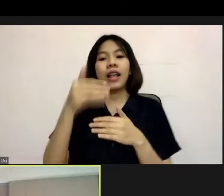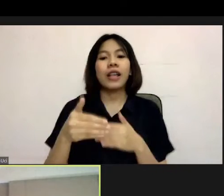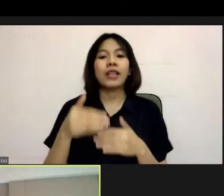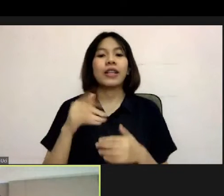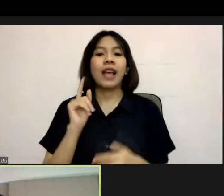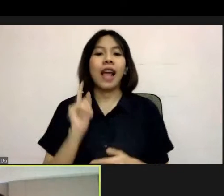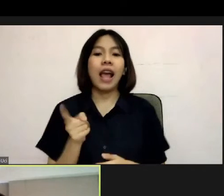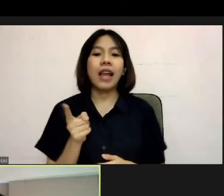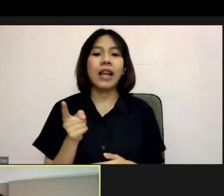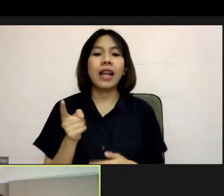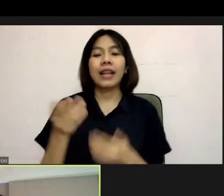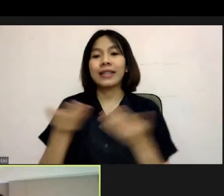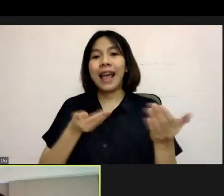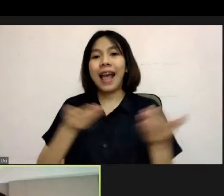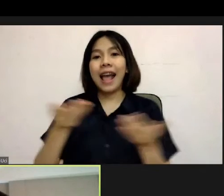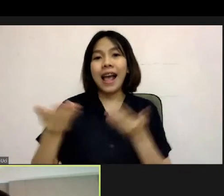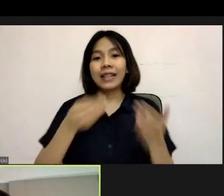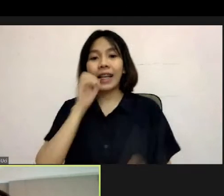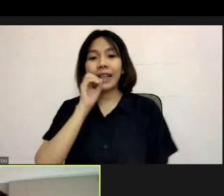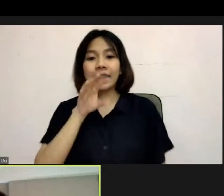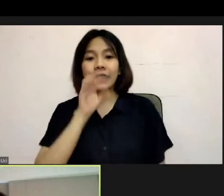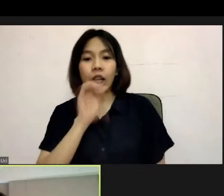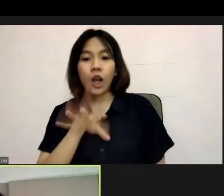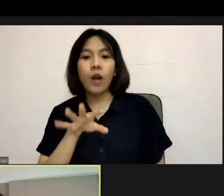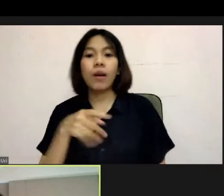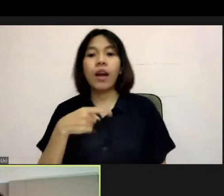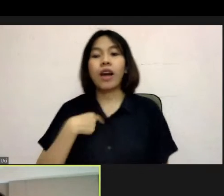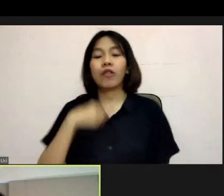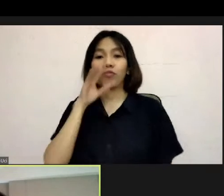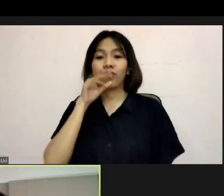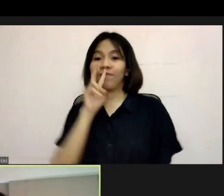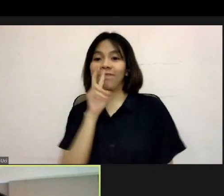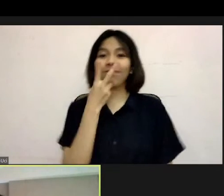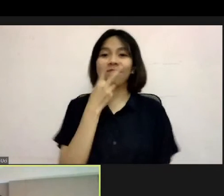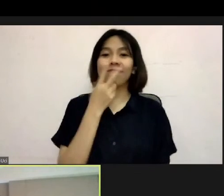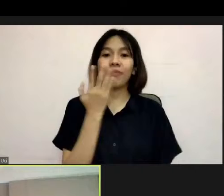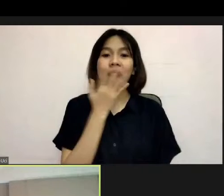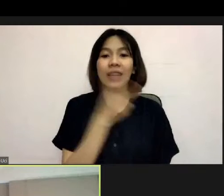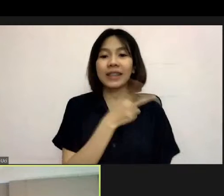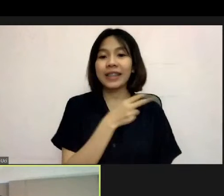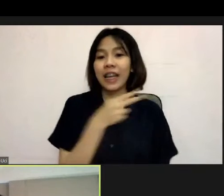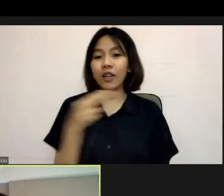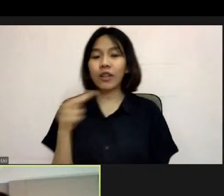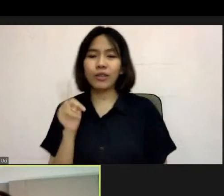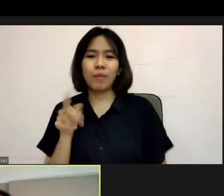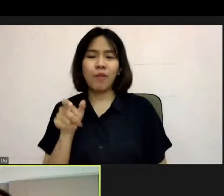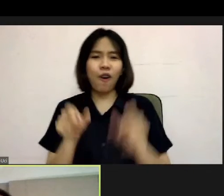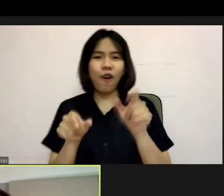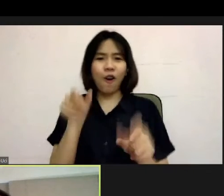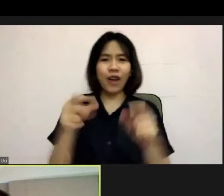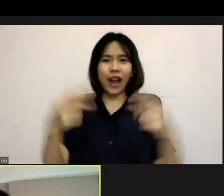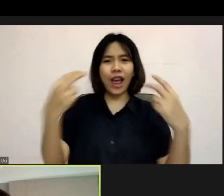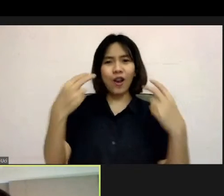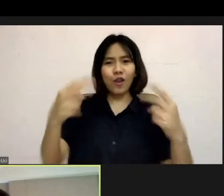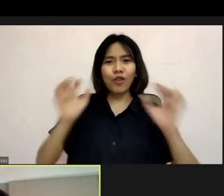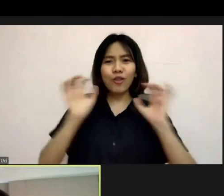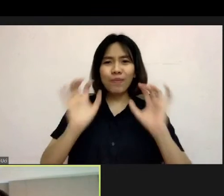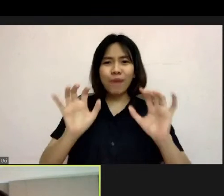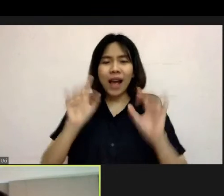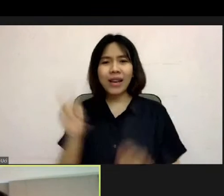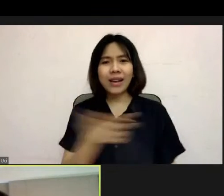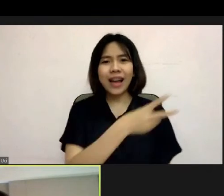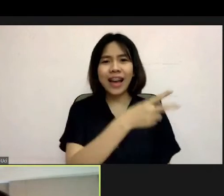is a Q&A session. And for this, I will switch again into Bahasa Indonesia, considering that there's quite participants from Indonesia right